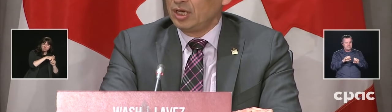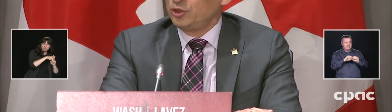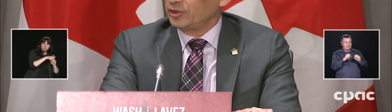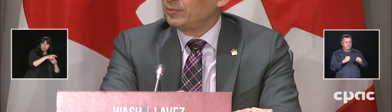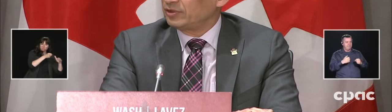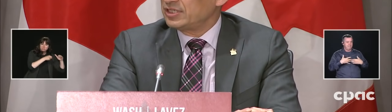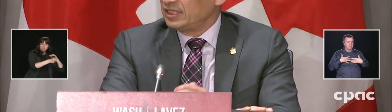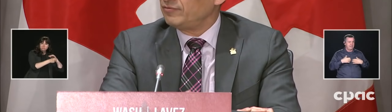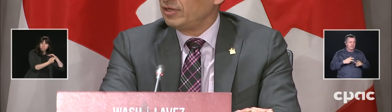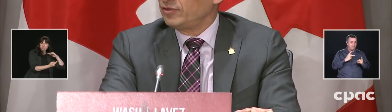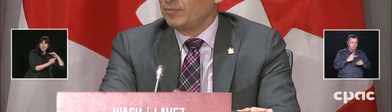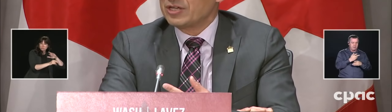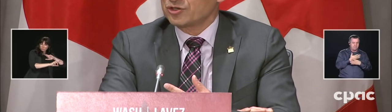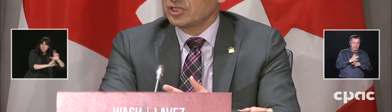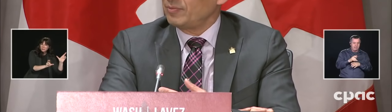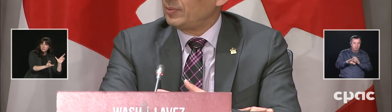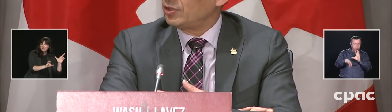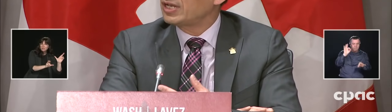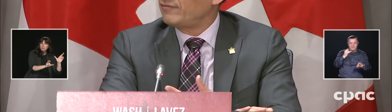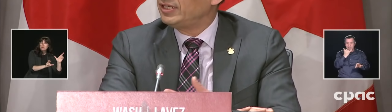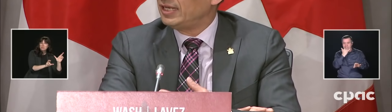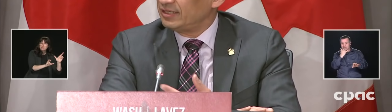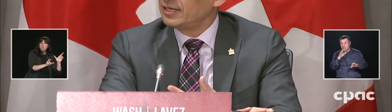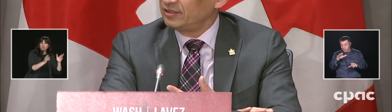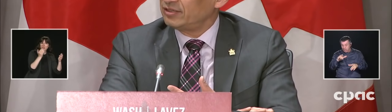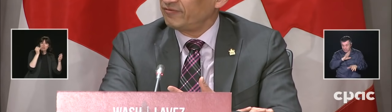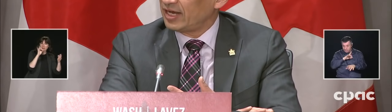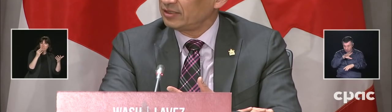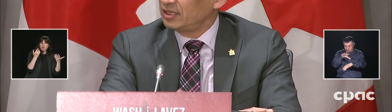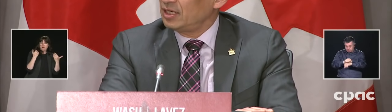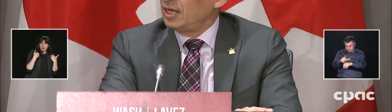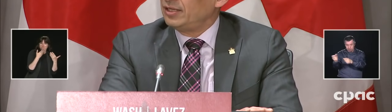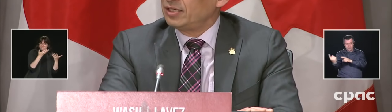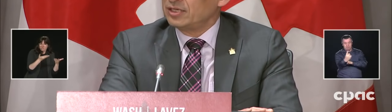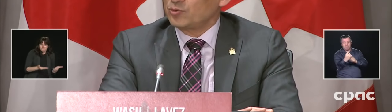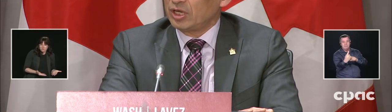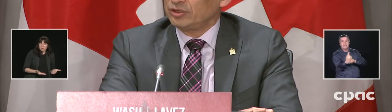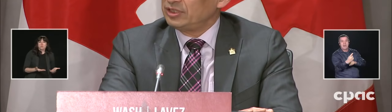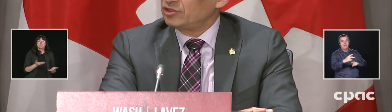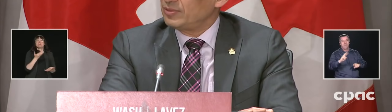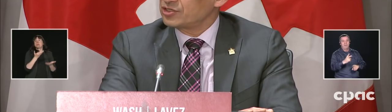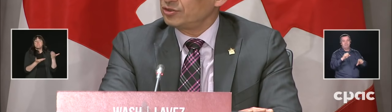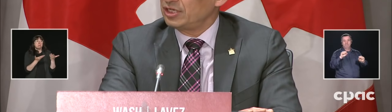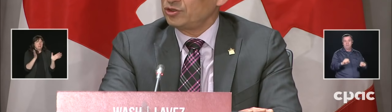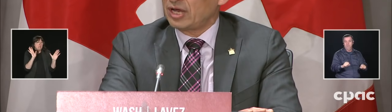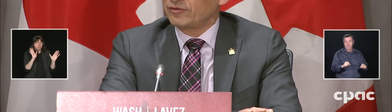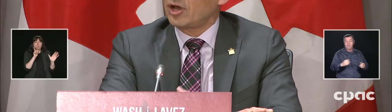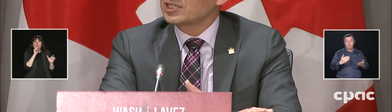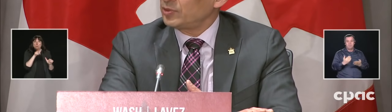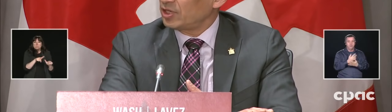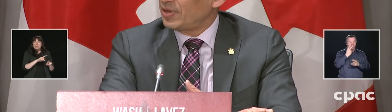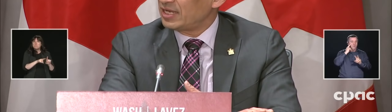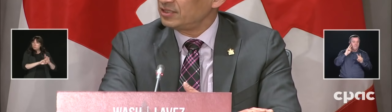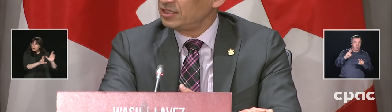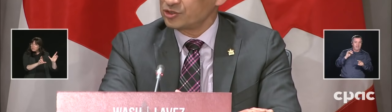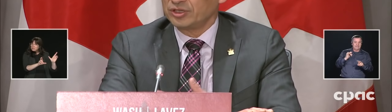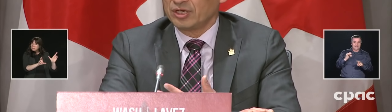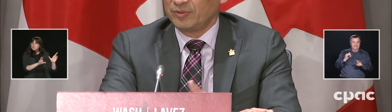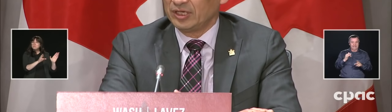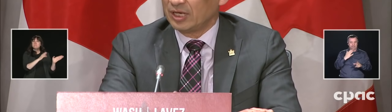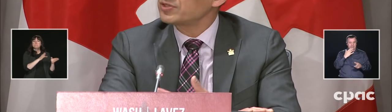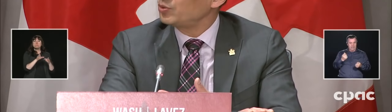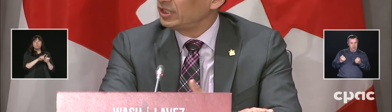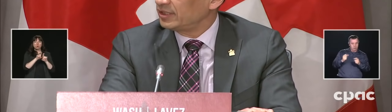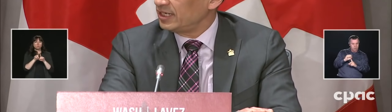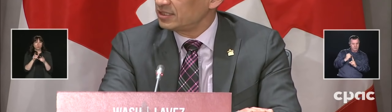you are able to see if the measures are maybe not having any intended effect. And then as well, you need to make sure that you have the hospital capacity, should